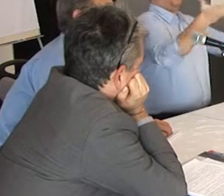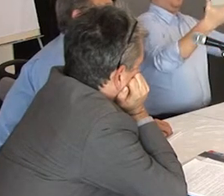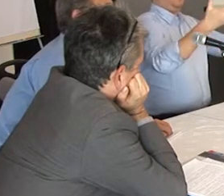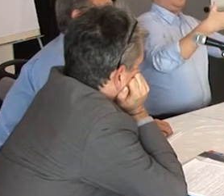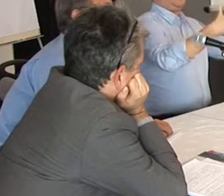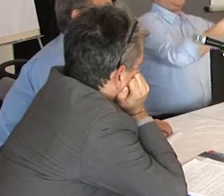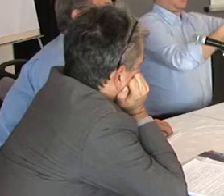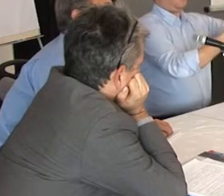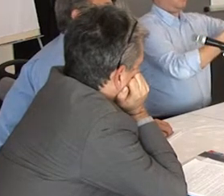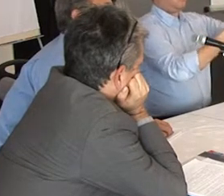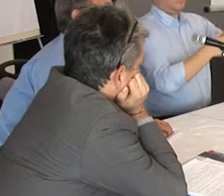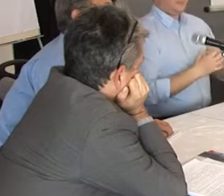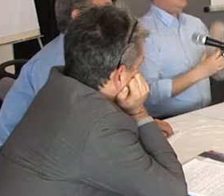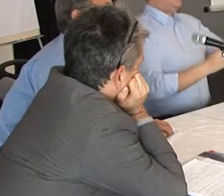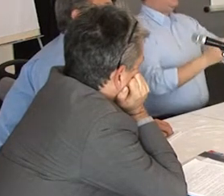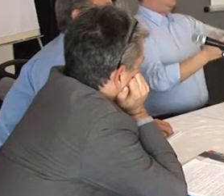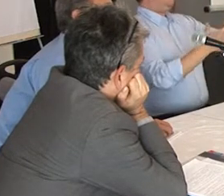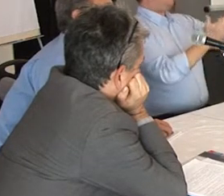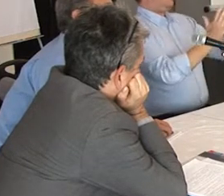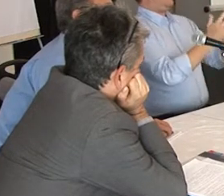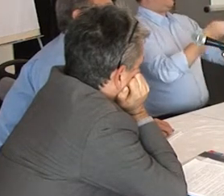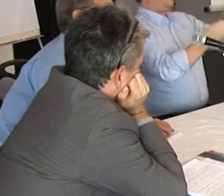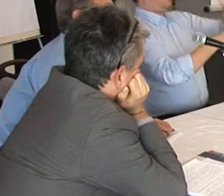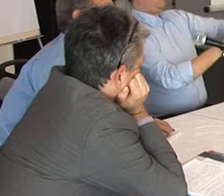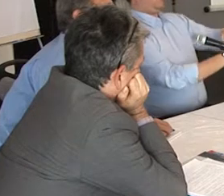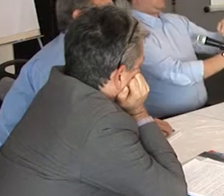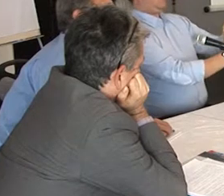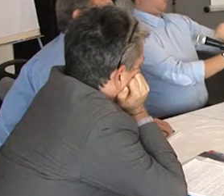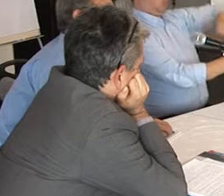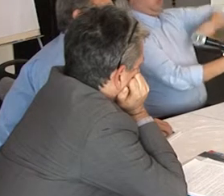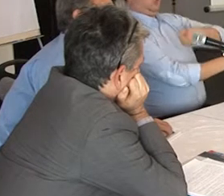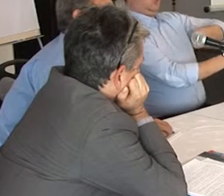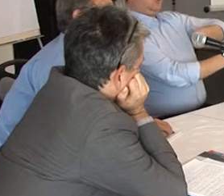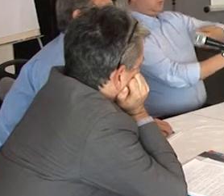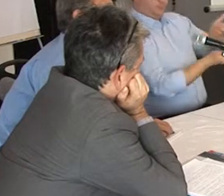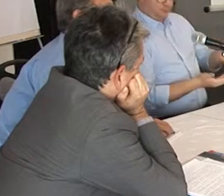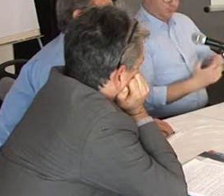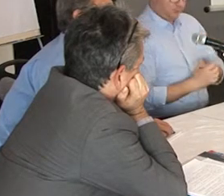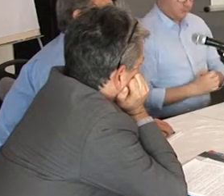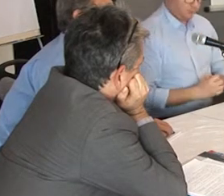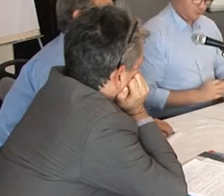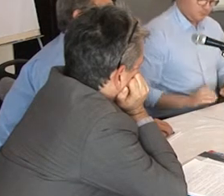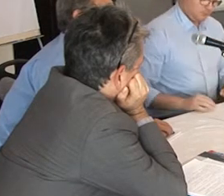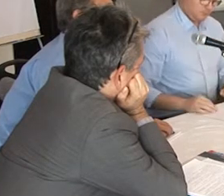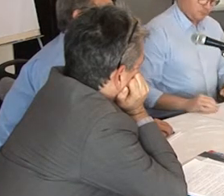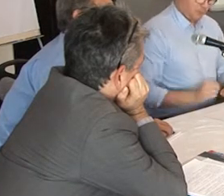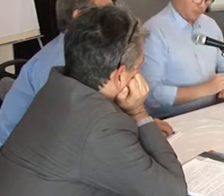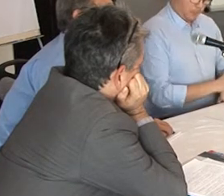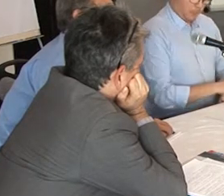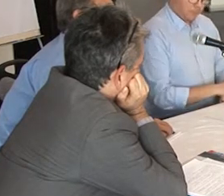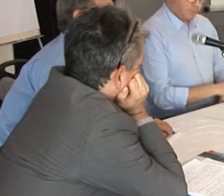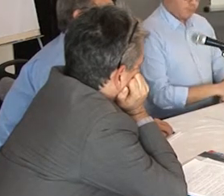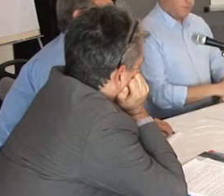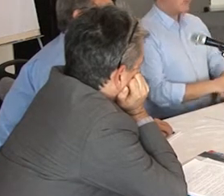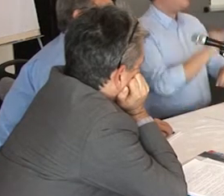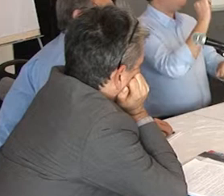visual impairments, but I would like to encourage the group here to involve even more consumers when